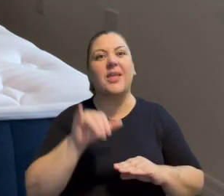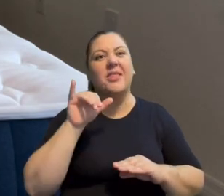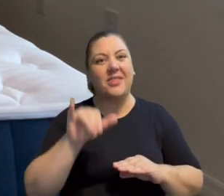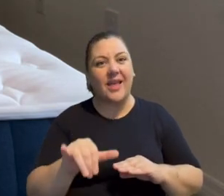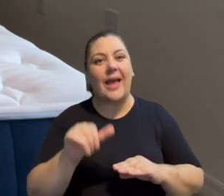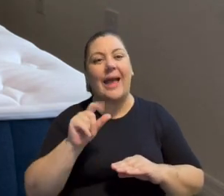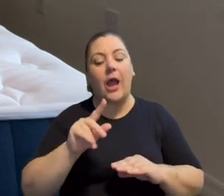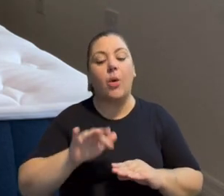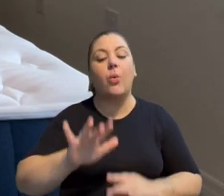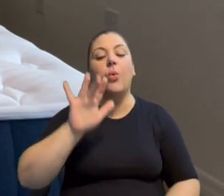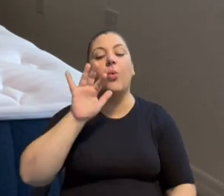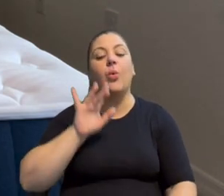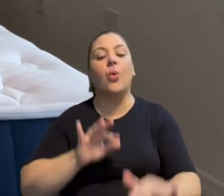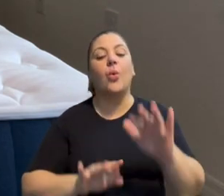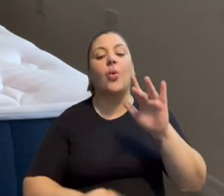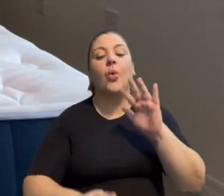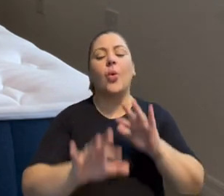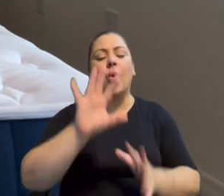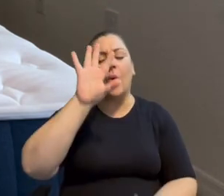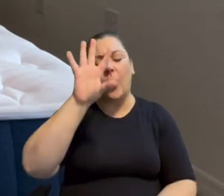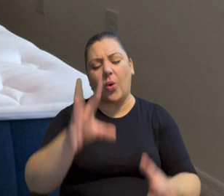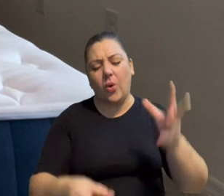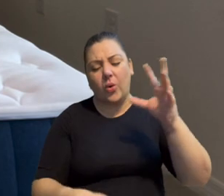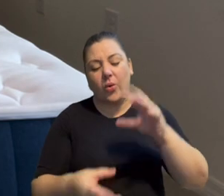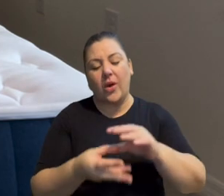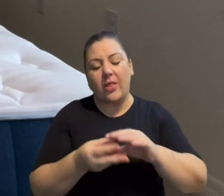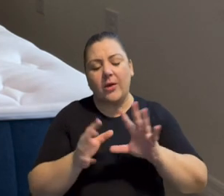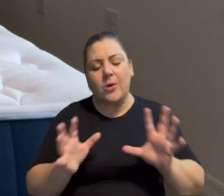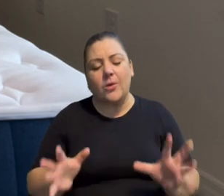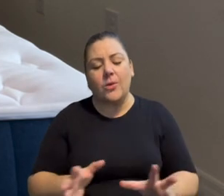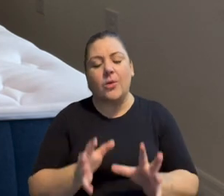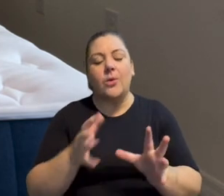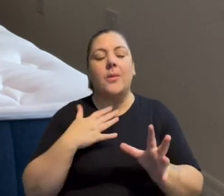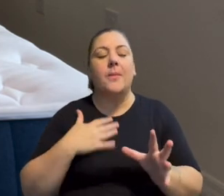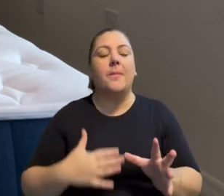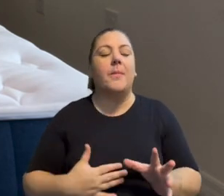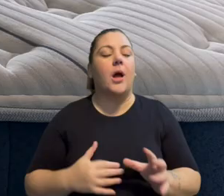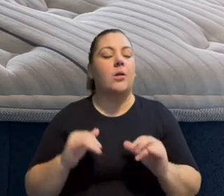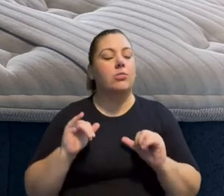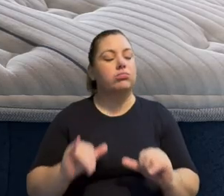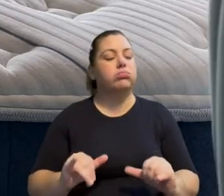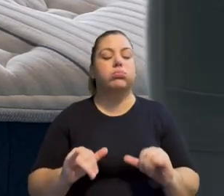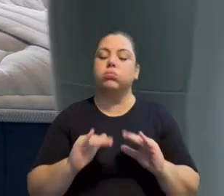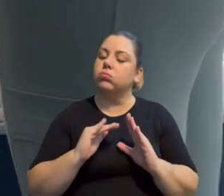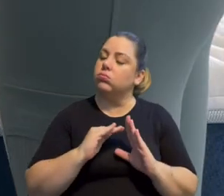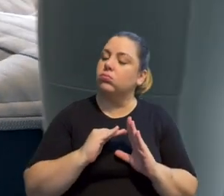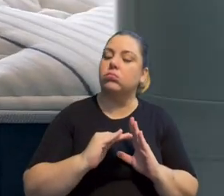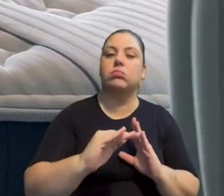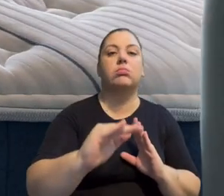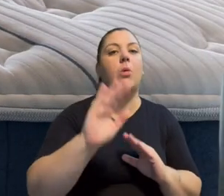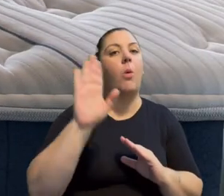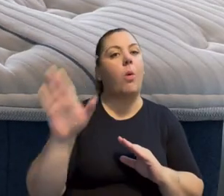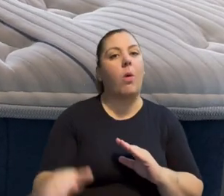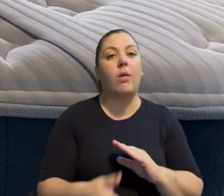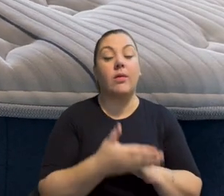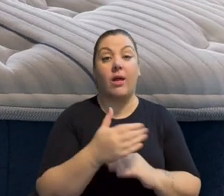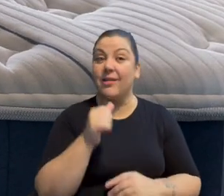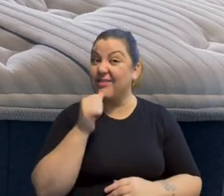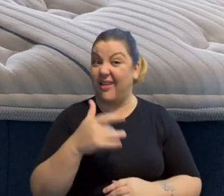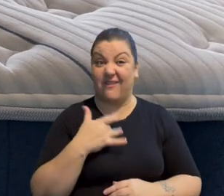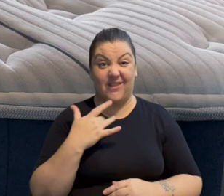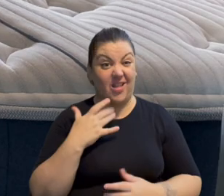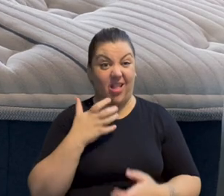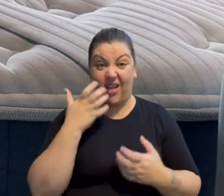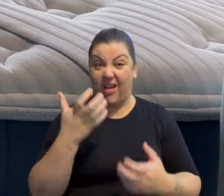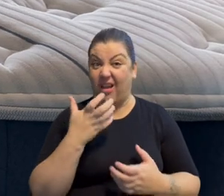really nicely to keep your body temperature neutral all night long. We did not feel hot on this mattress at all. The sealant